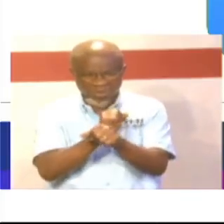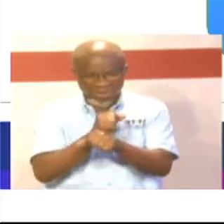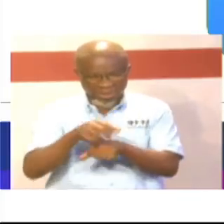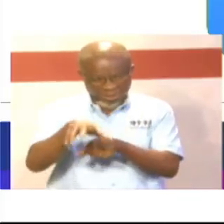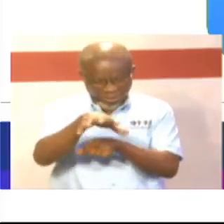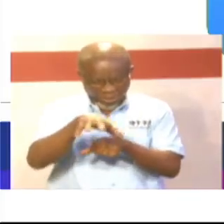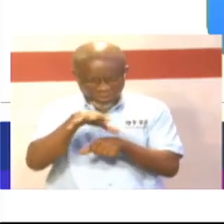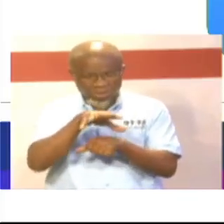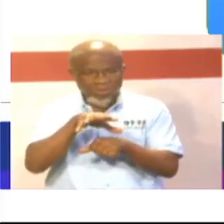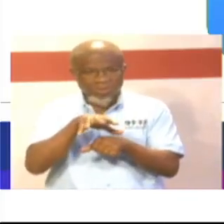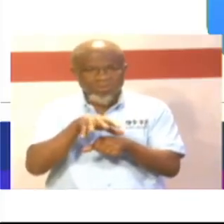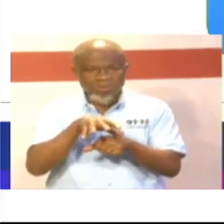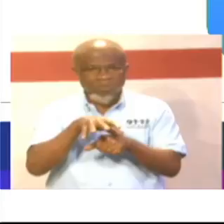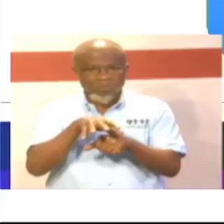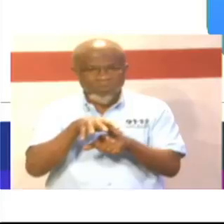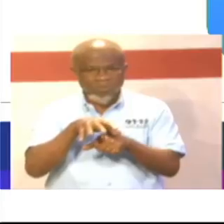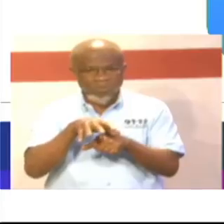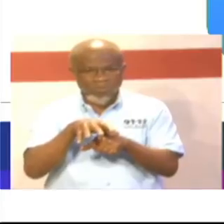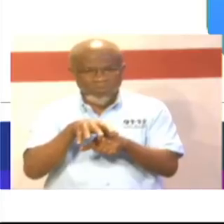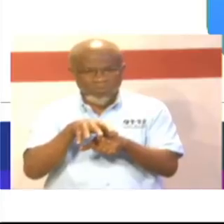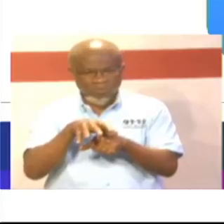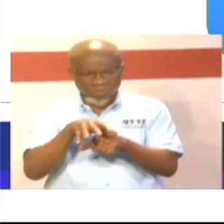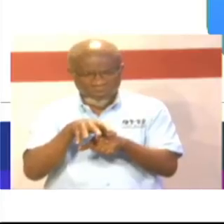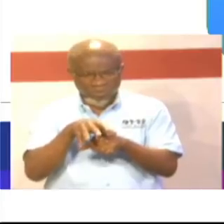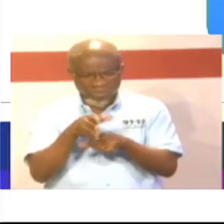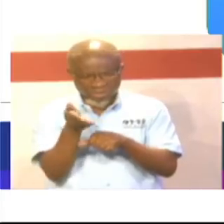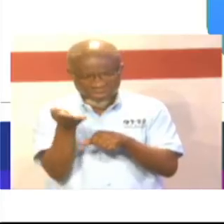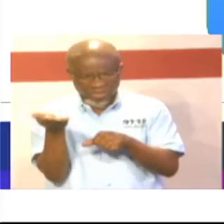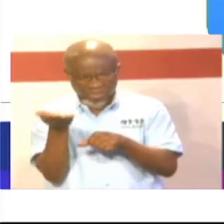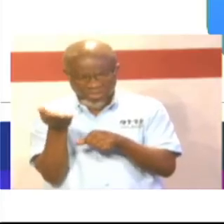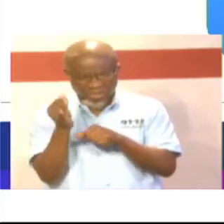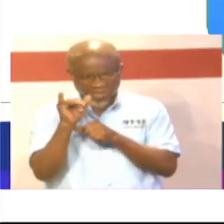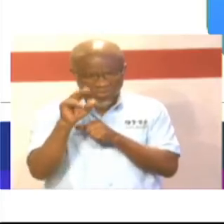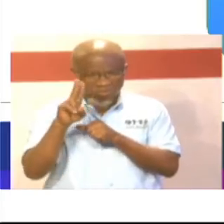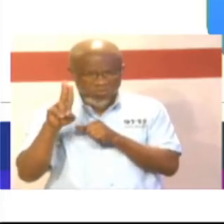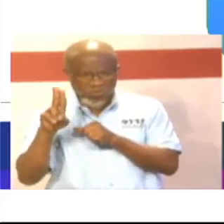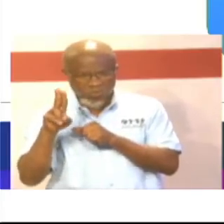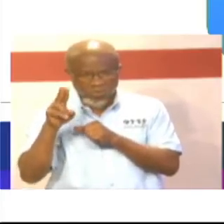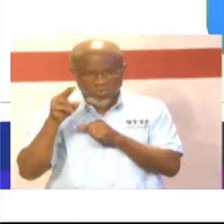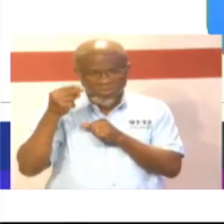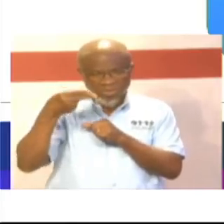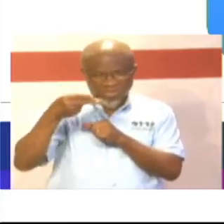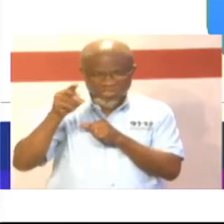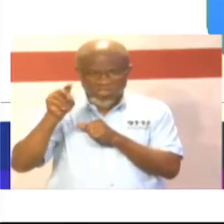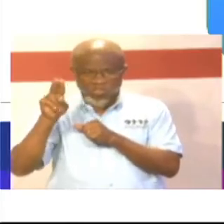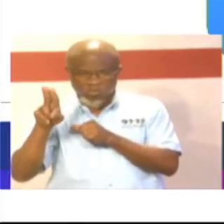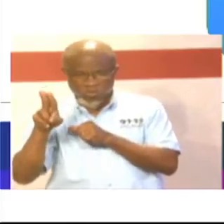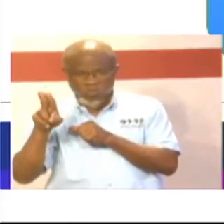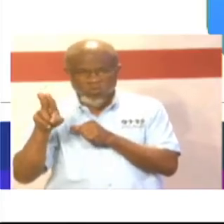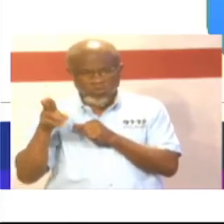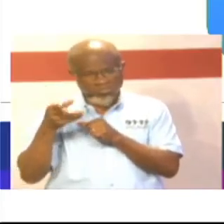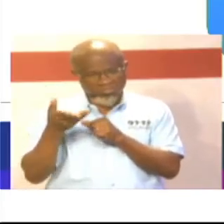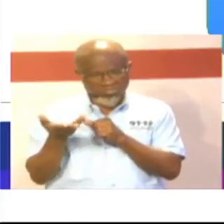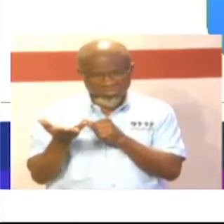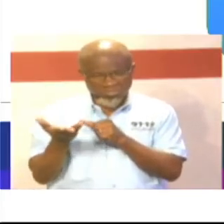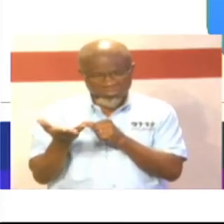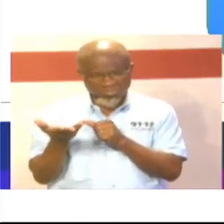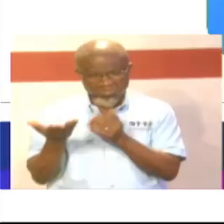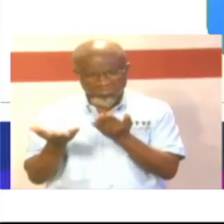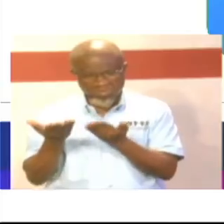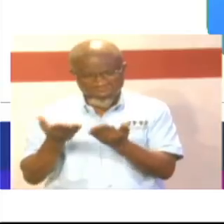said that AC units in the ICU and HDUs are not working. What's going on there? What's being done about that? Thank